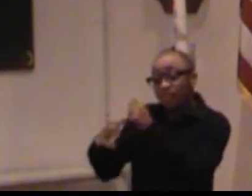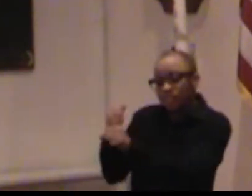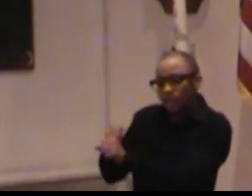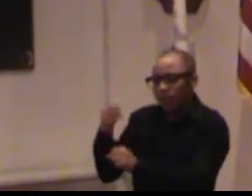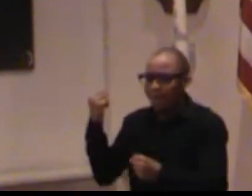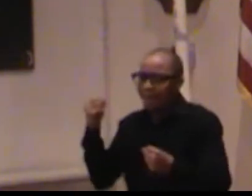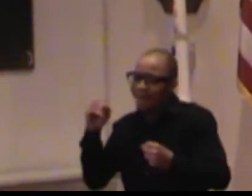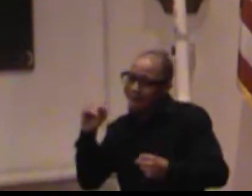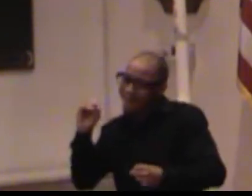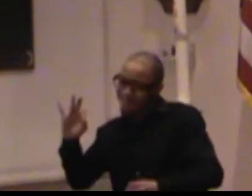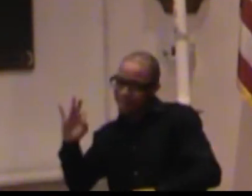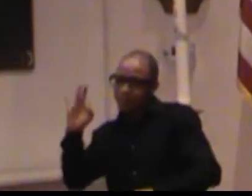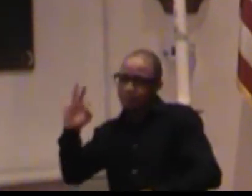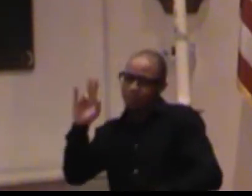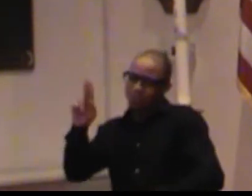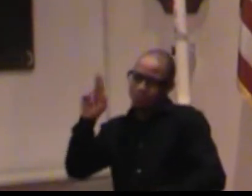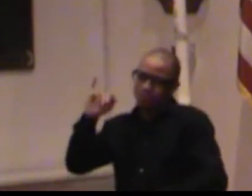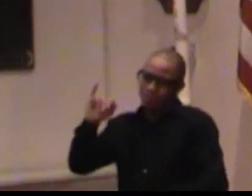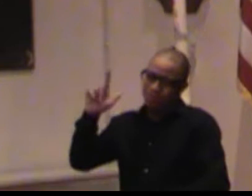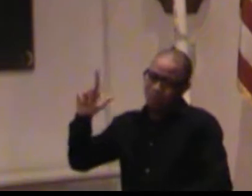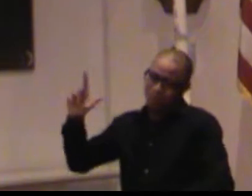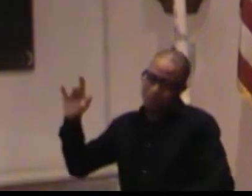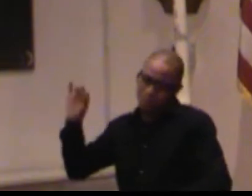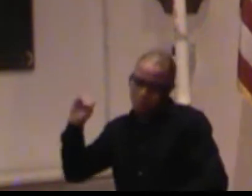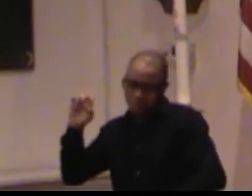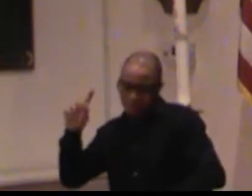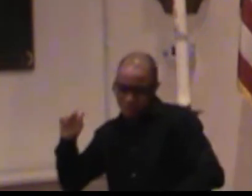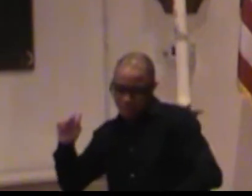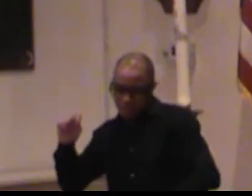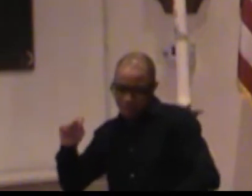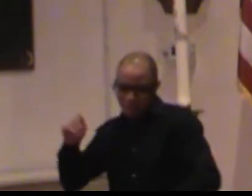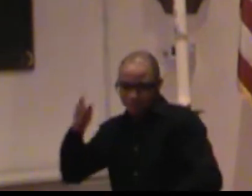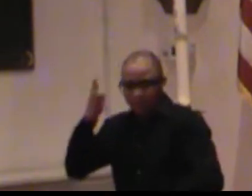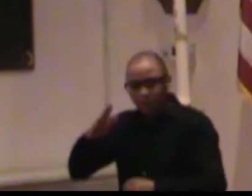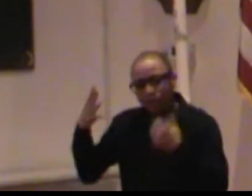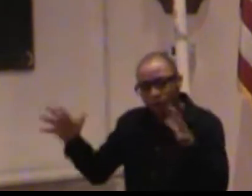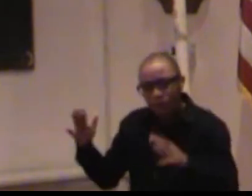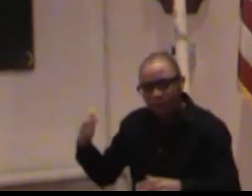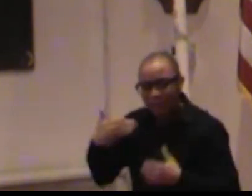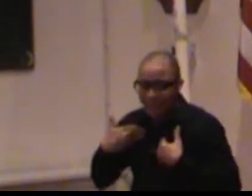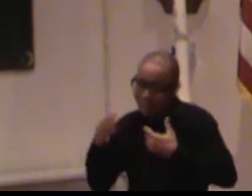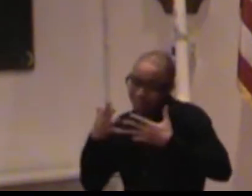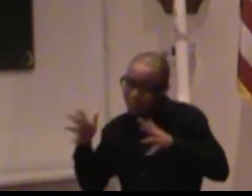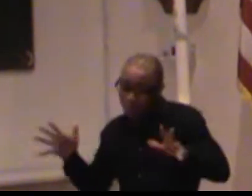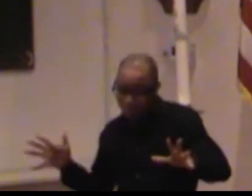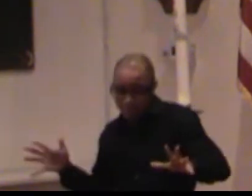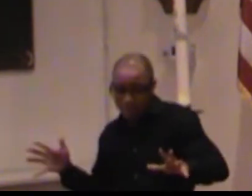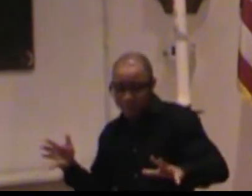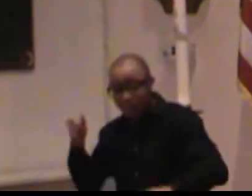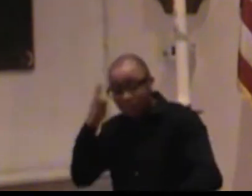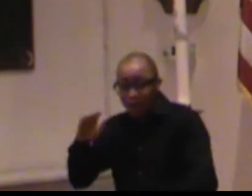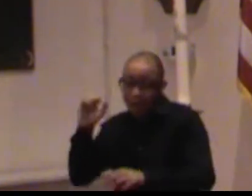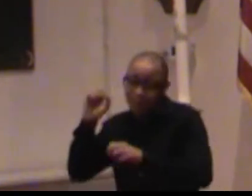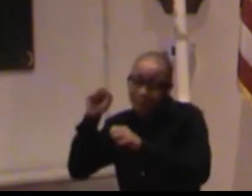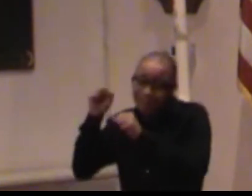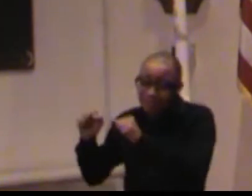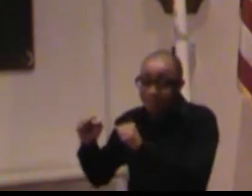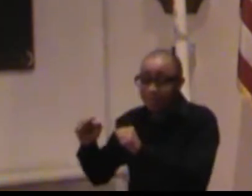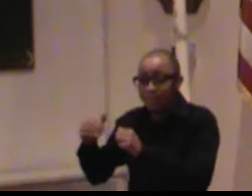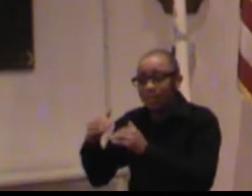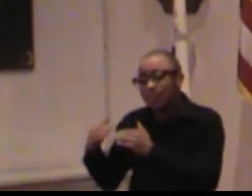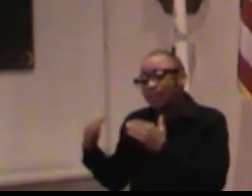And so we'll be saying that in 2018. So whatever God has already done, know that God can